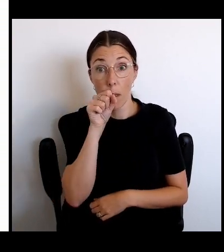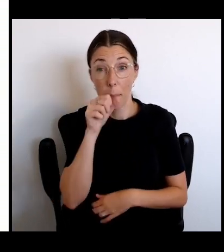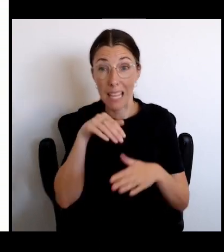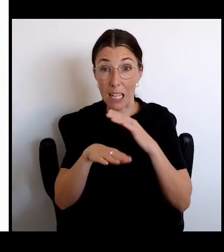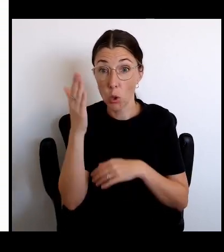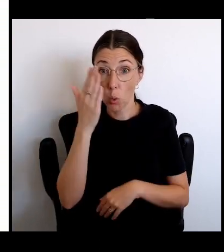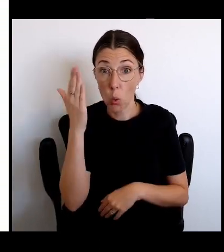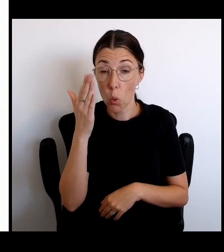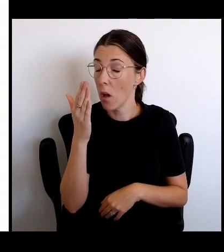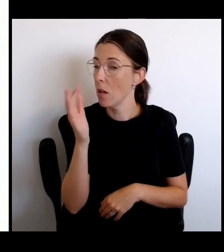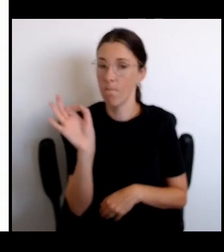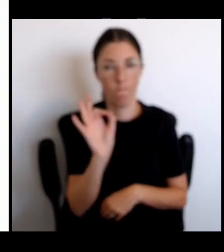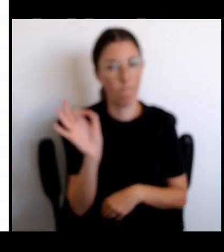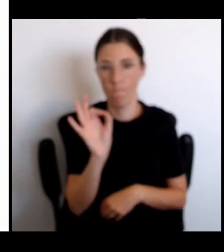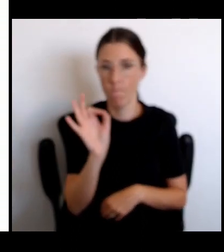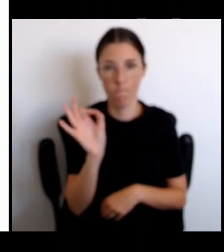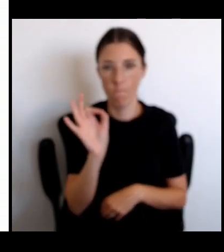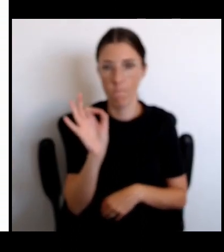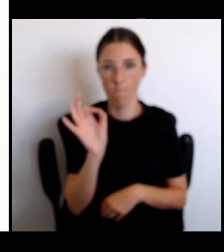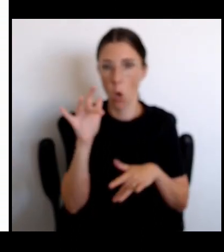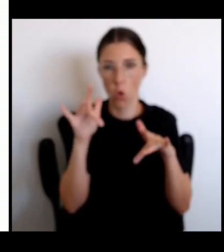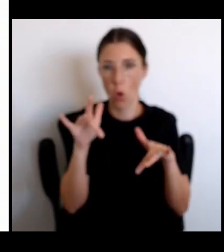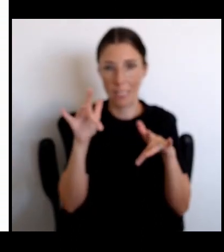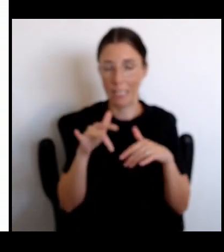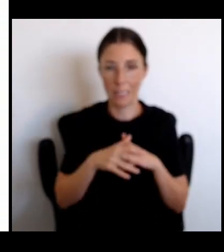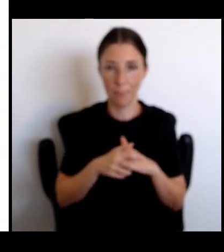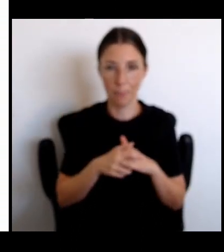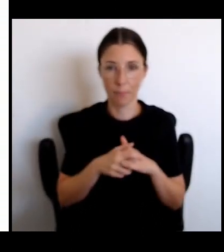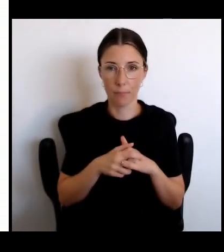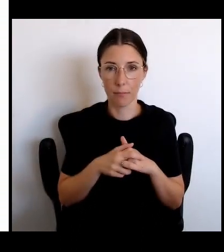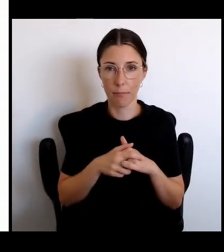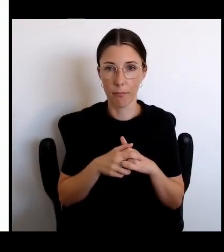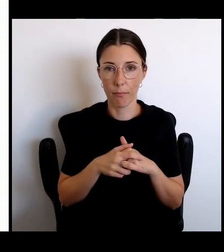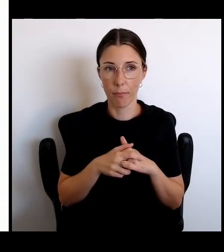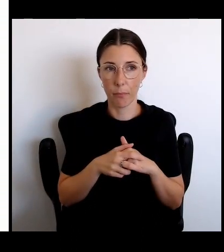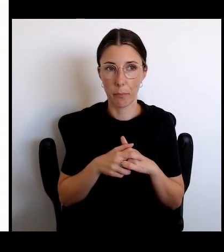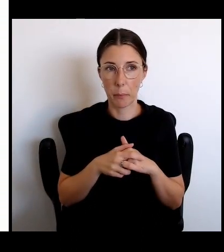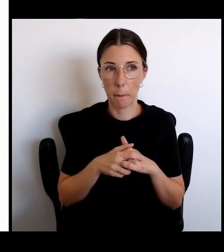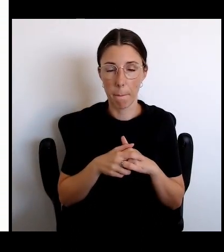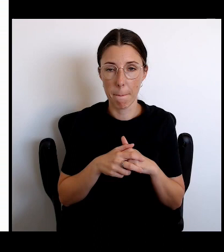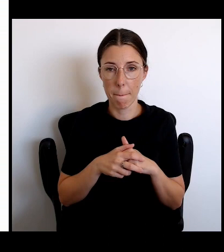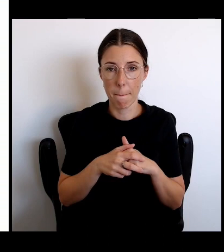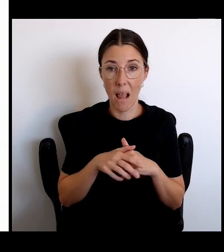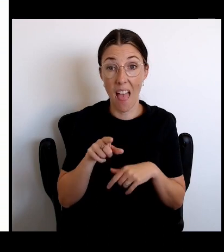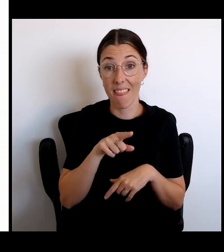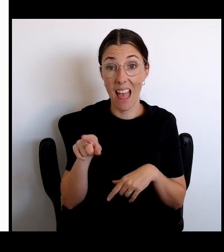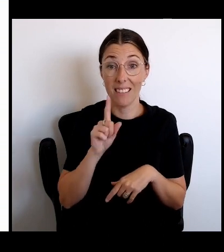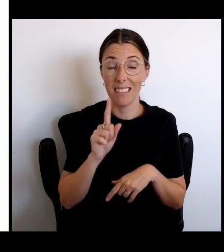in a particularly dominant way. And as I said, they say that they have no intention of vaping again.